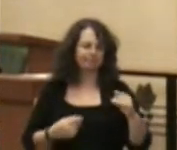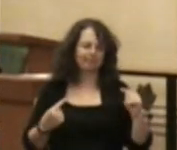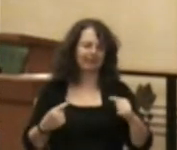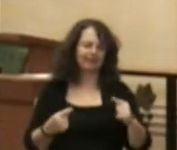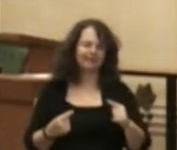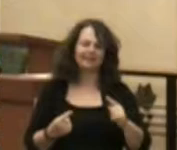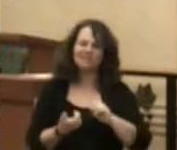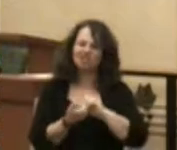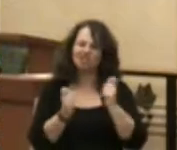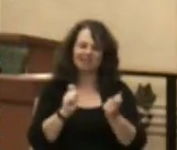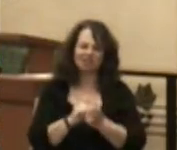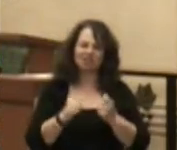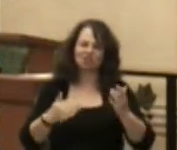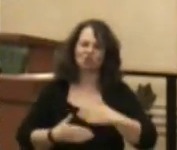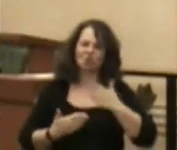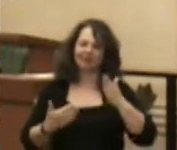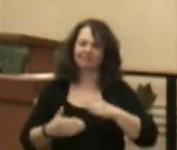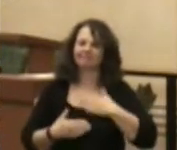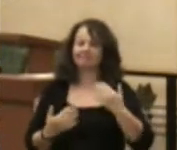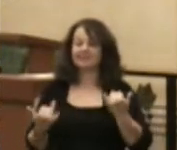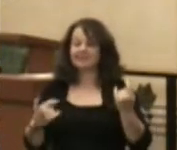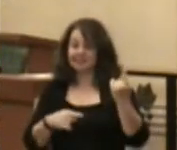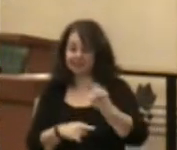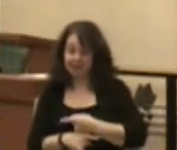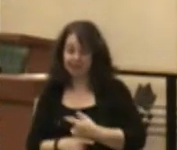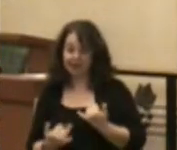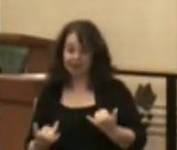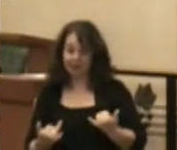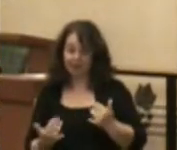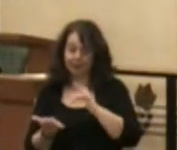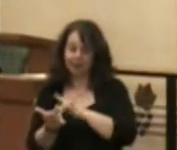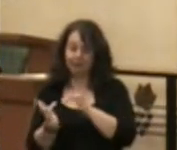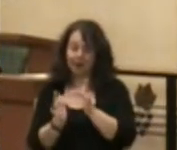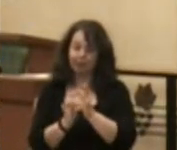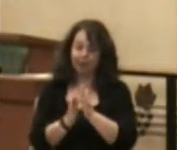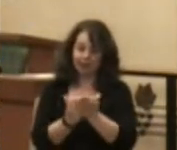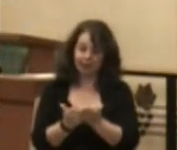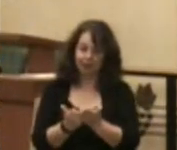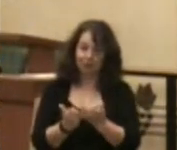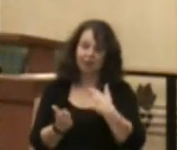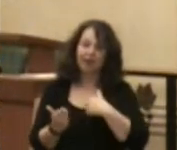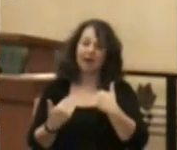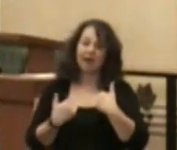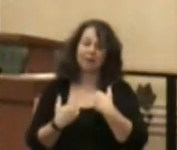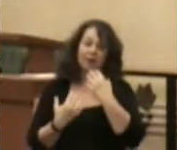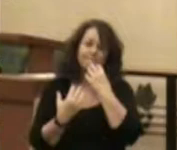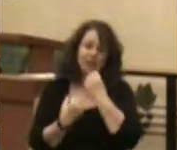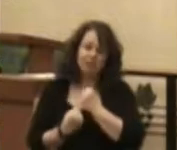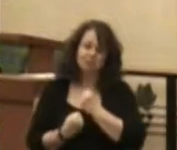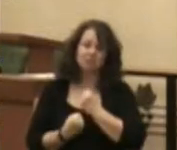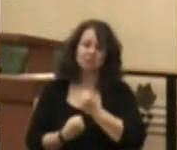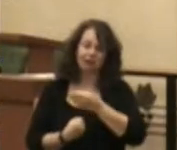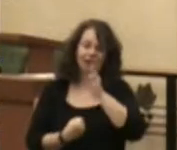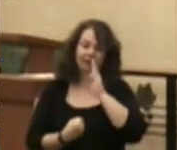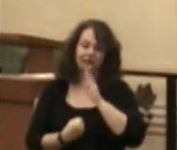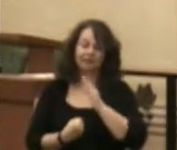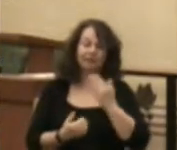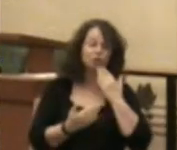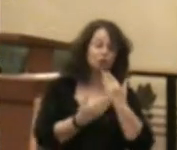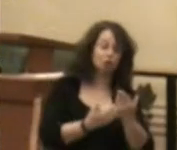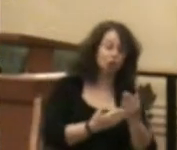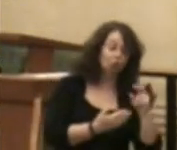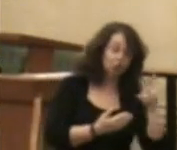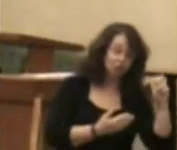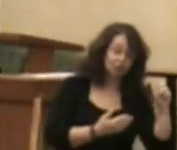In today's Bible reading, we have a very passionate God. That's good news, and it is bad news.